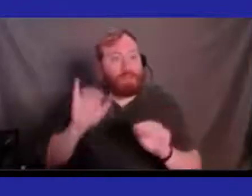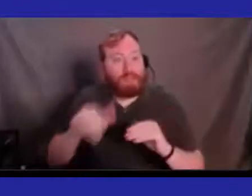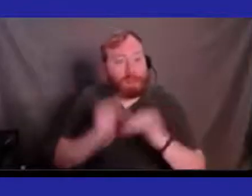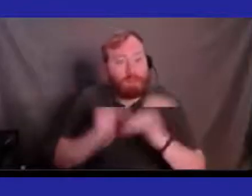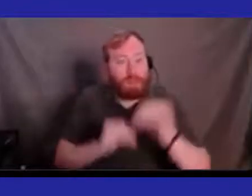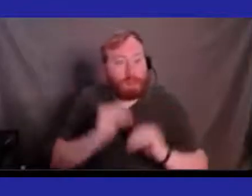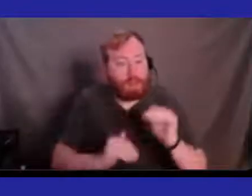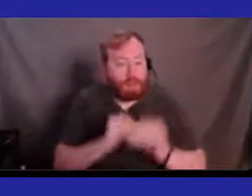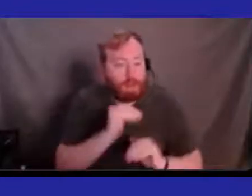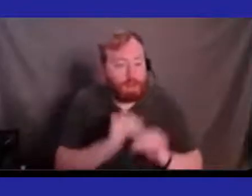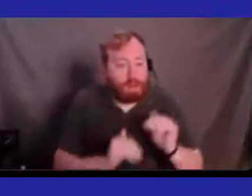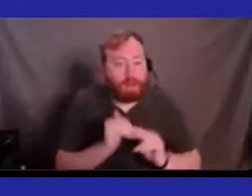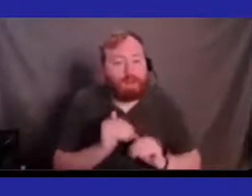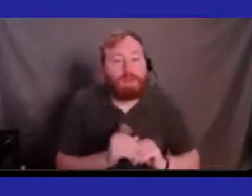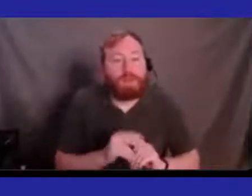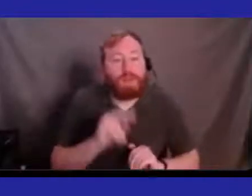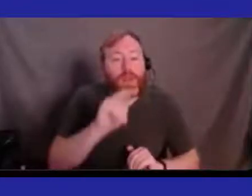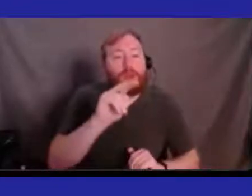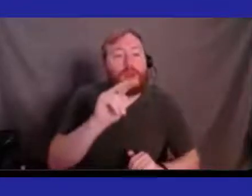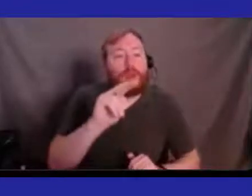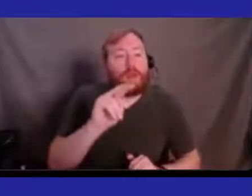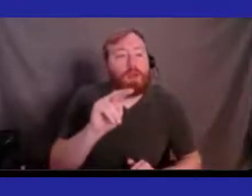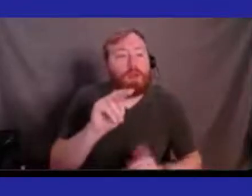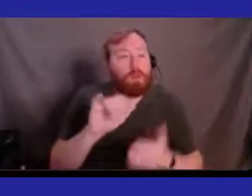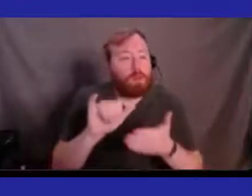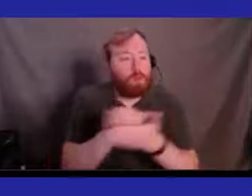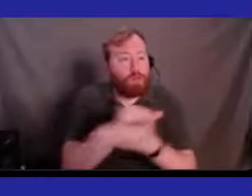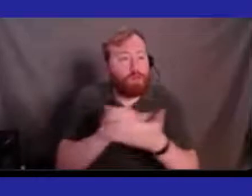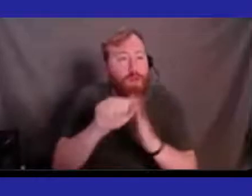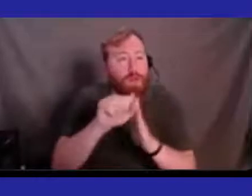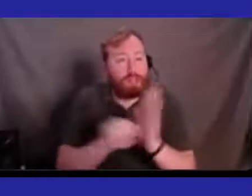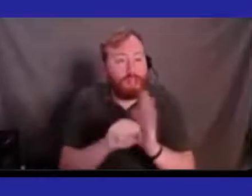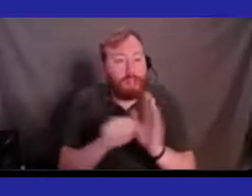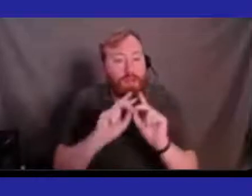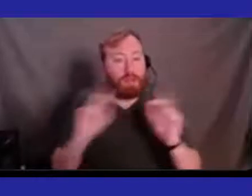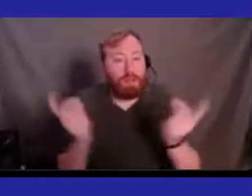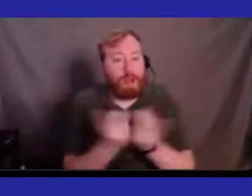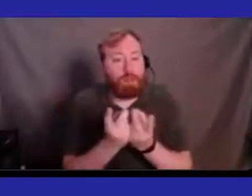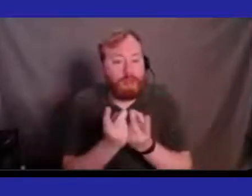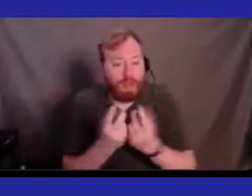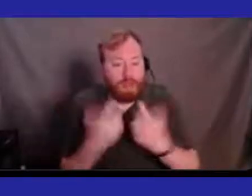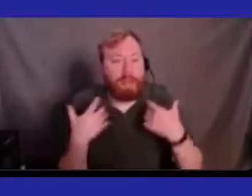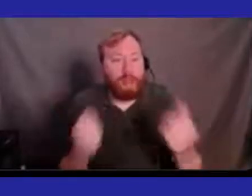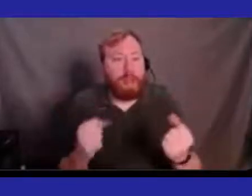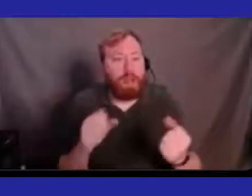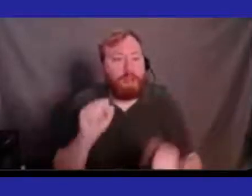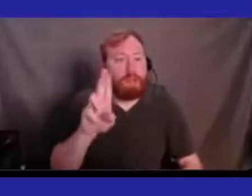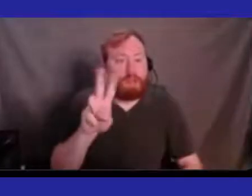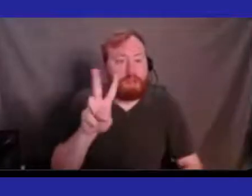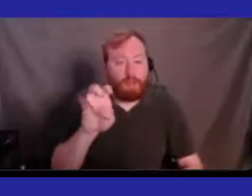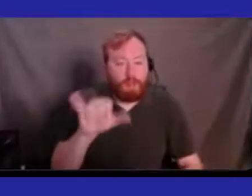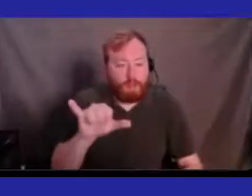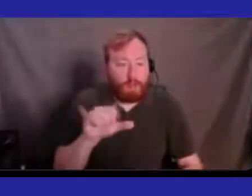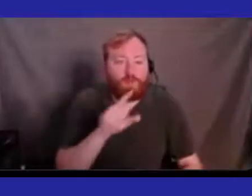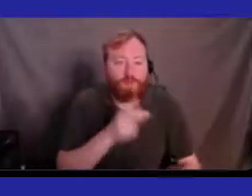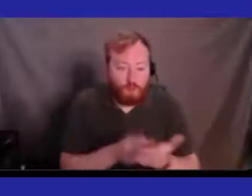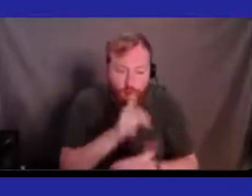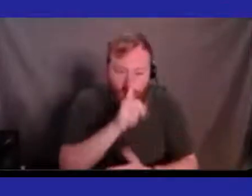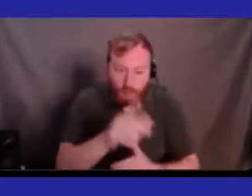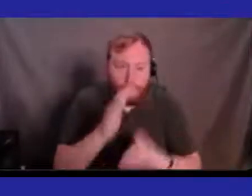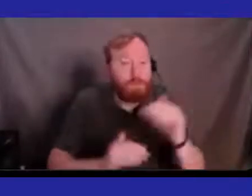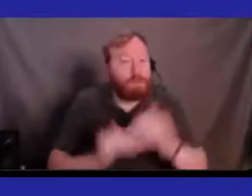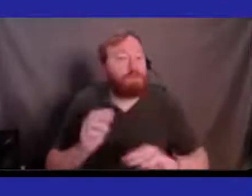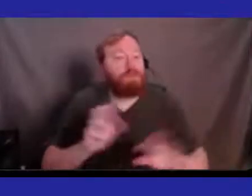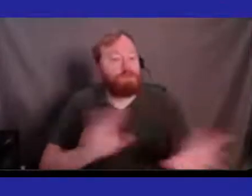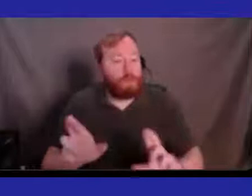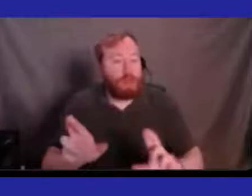Department of Health survey to ensure the building is ready, planning department and patient moves